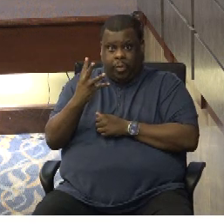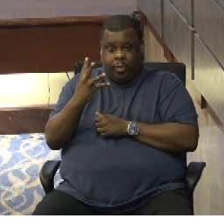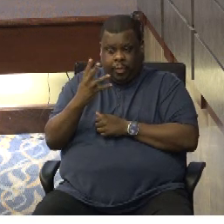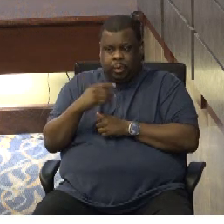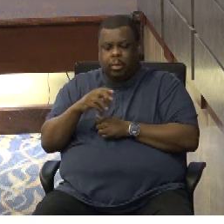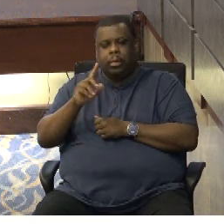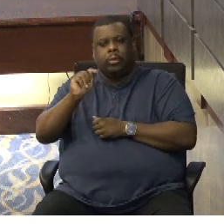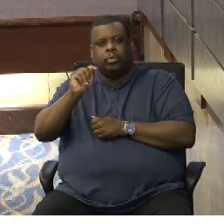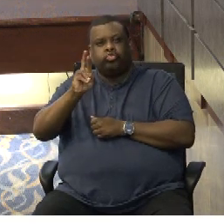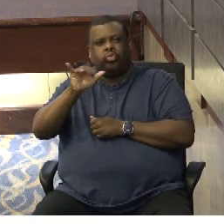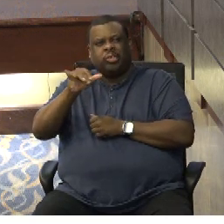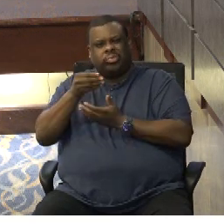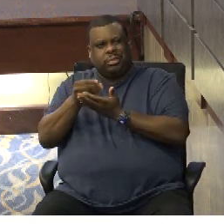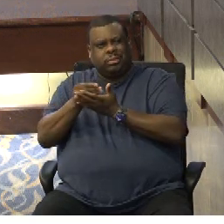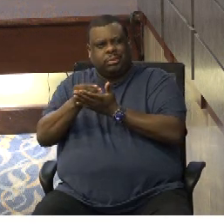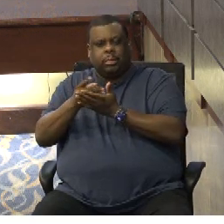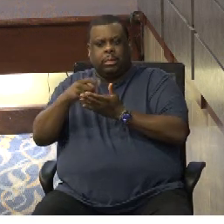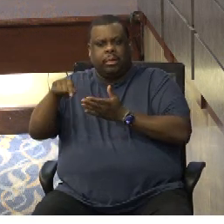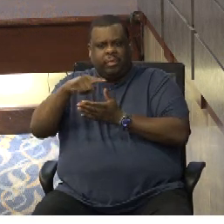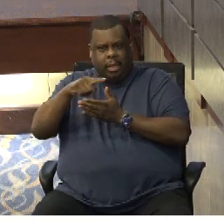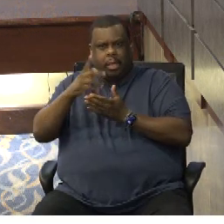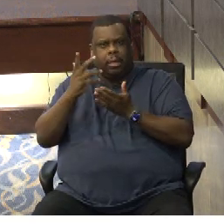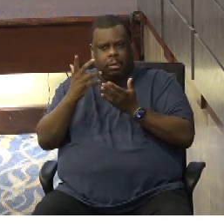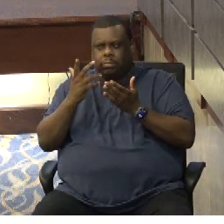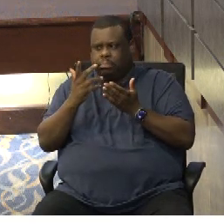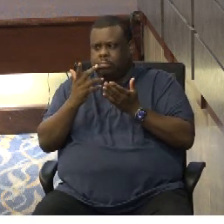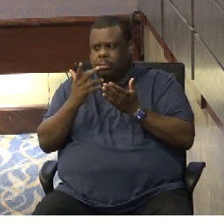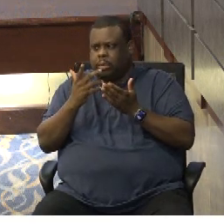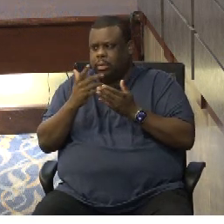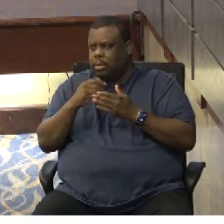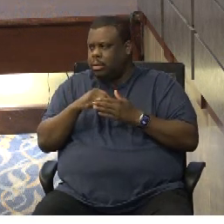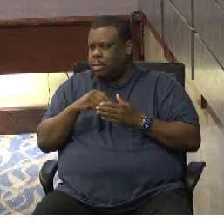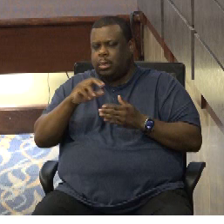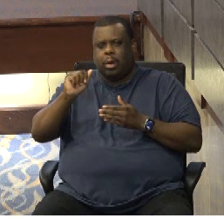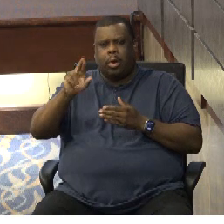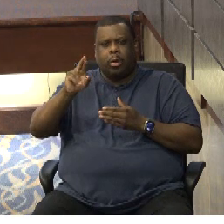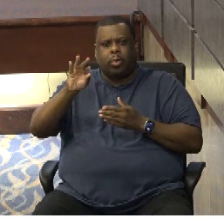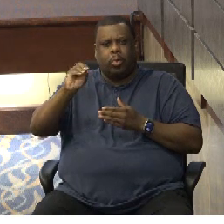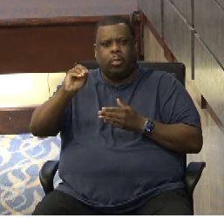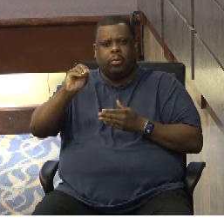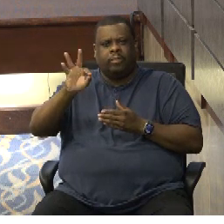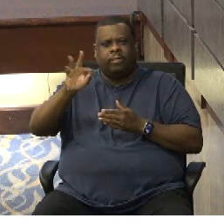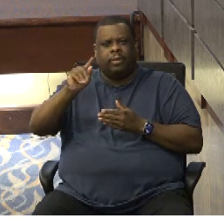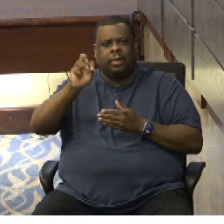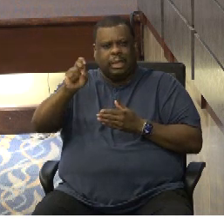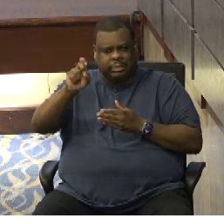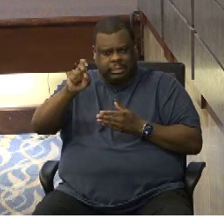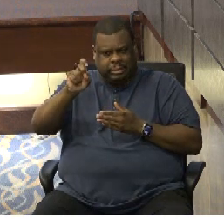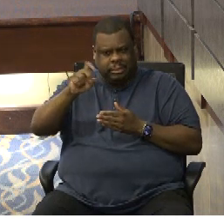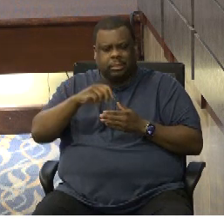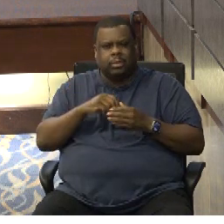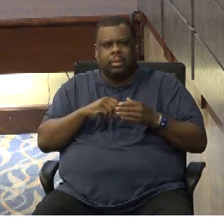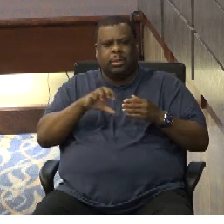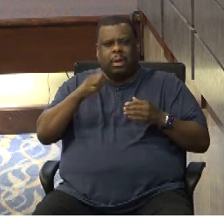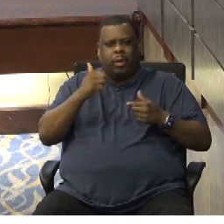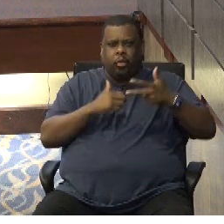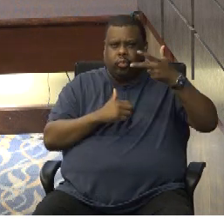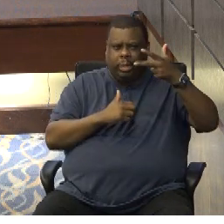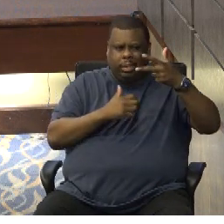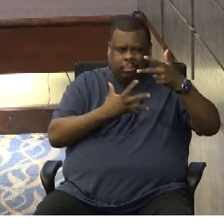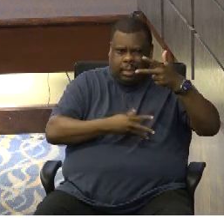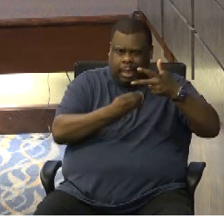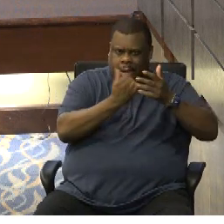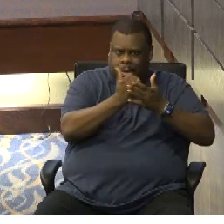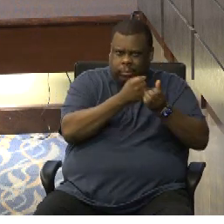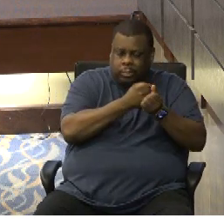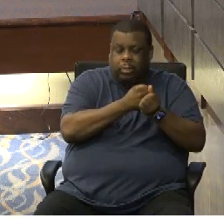Treasury issued their interim rule related to what is known as the ARPA Flex, where the 3 additional uses were. So